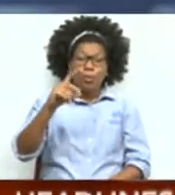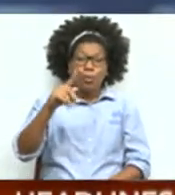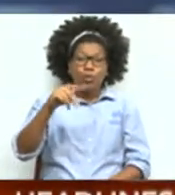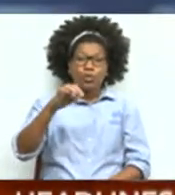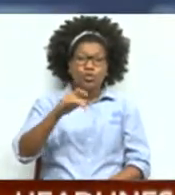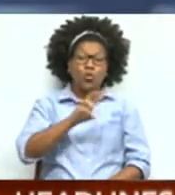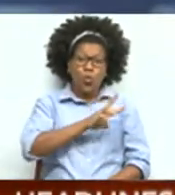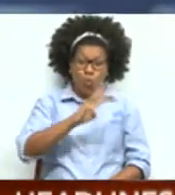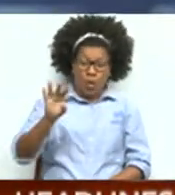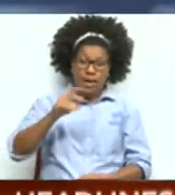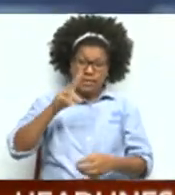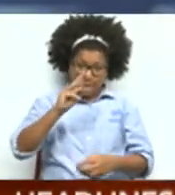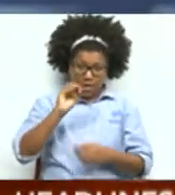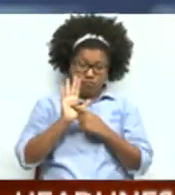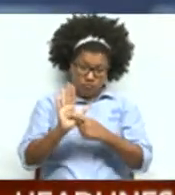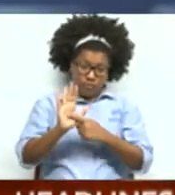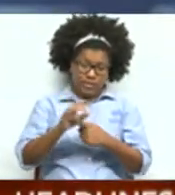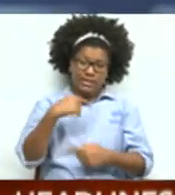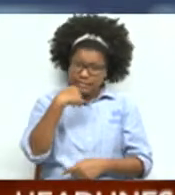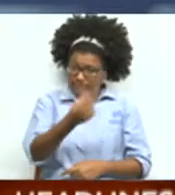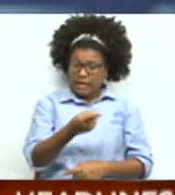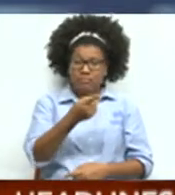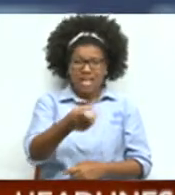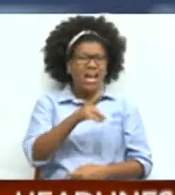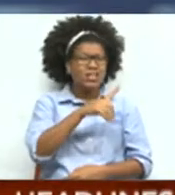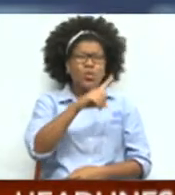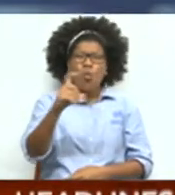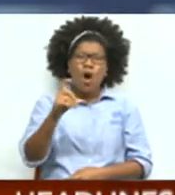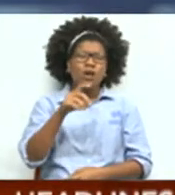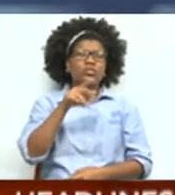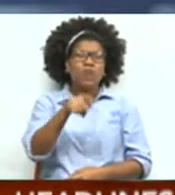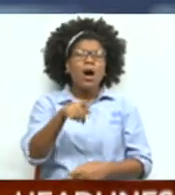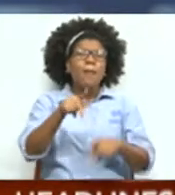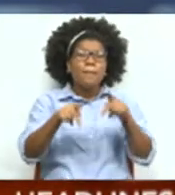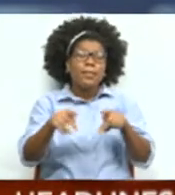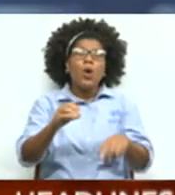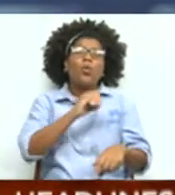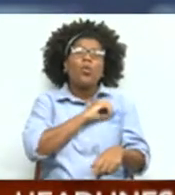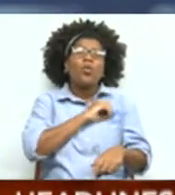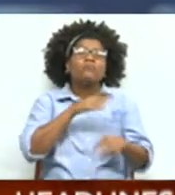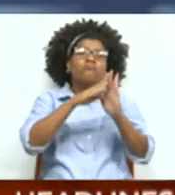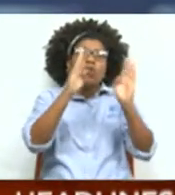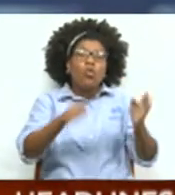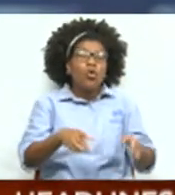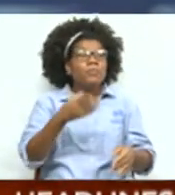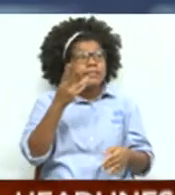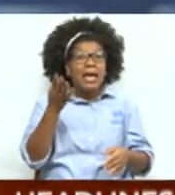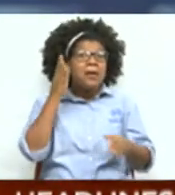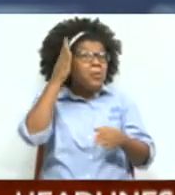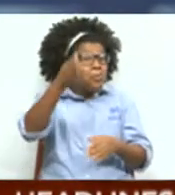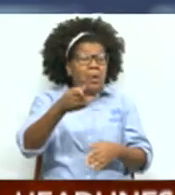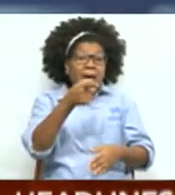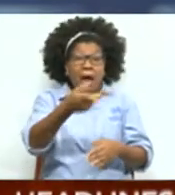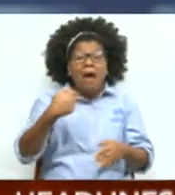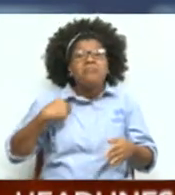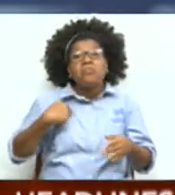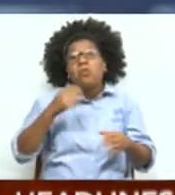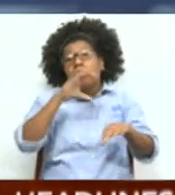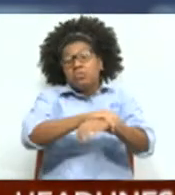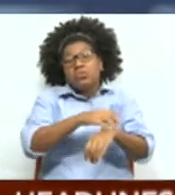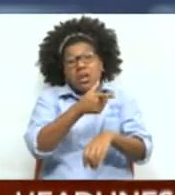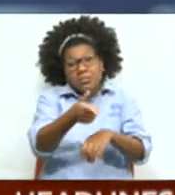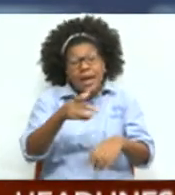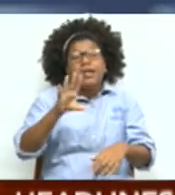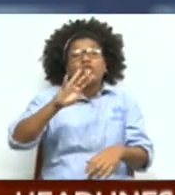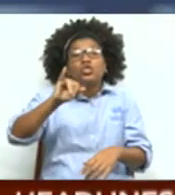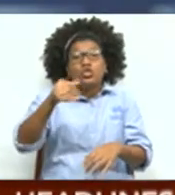believes that at least 100,000 homeowners are facing criminal proceedings for failing to pay property tax by June, but this is being disputed